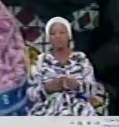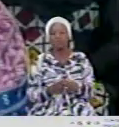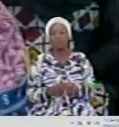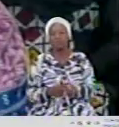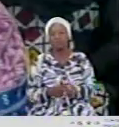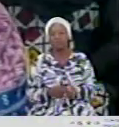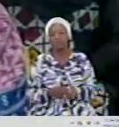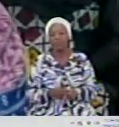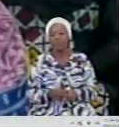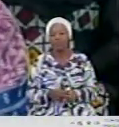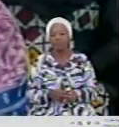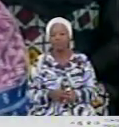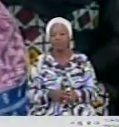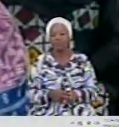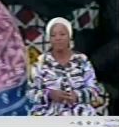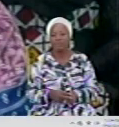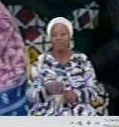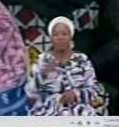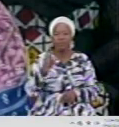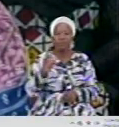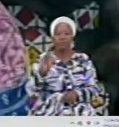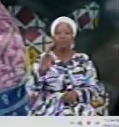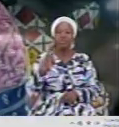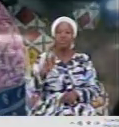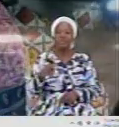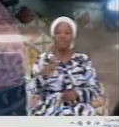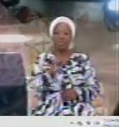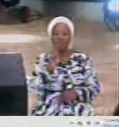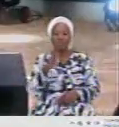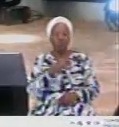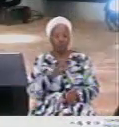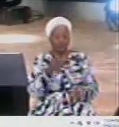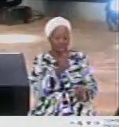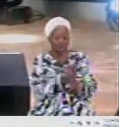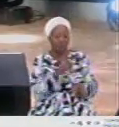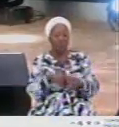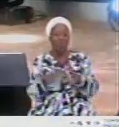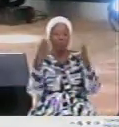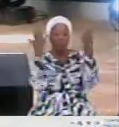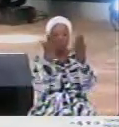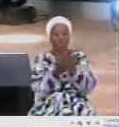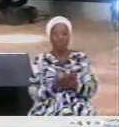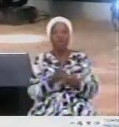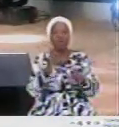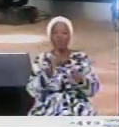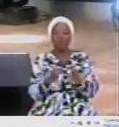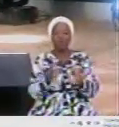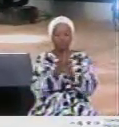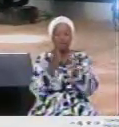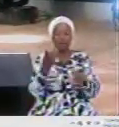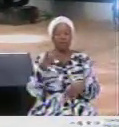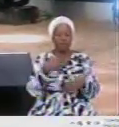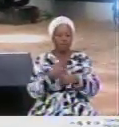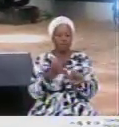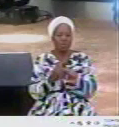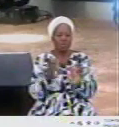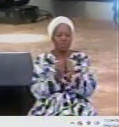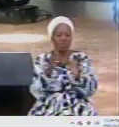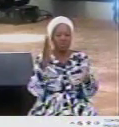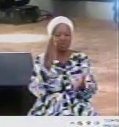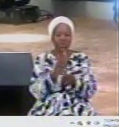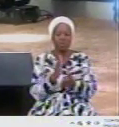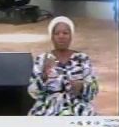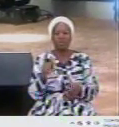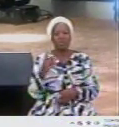Peter therefore was kept in prison, but prayer was made without